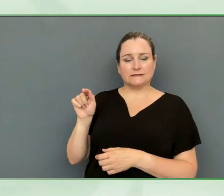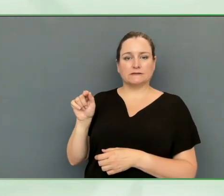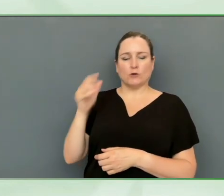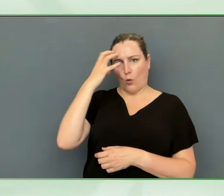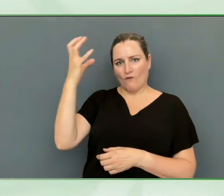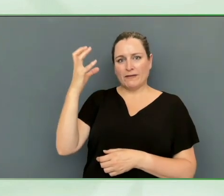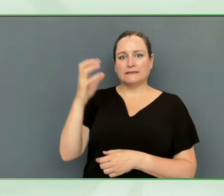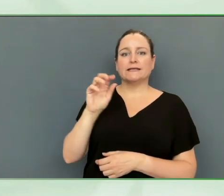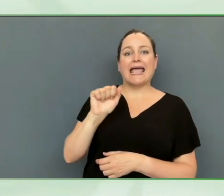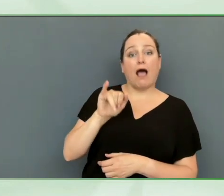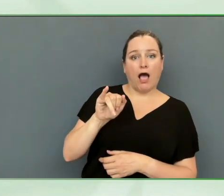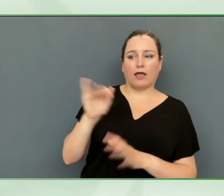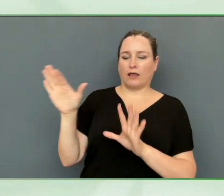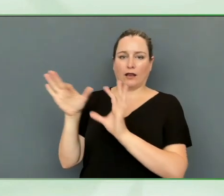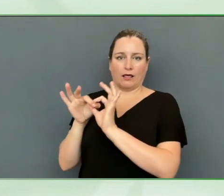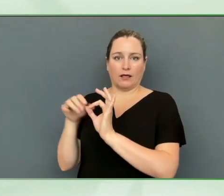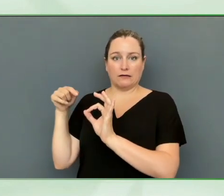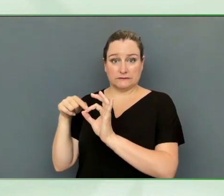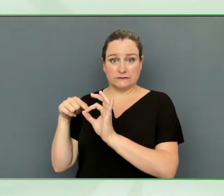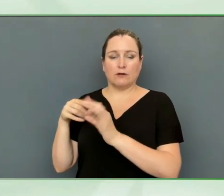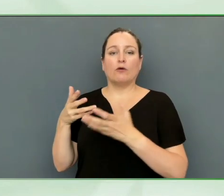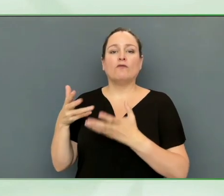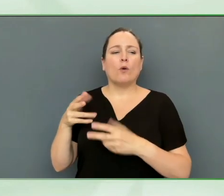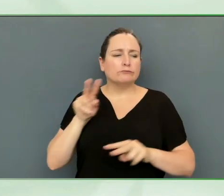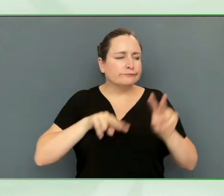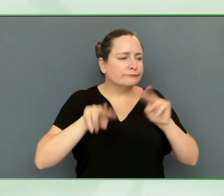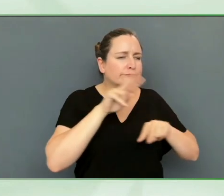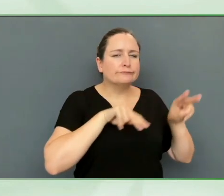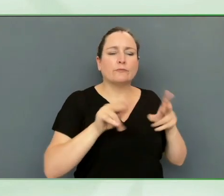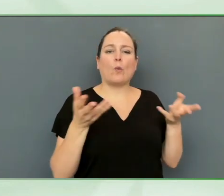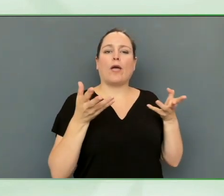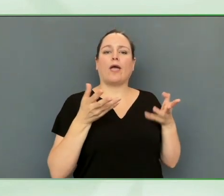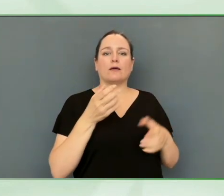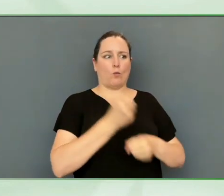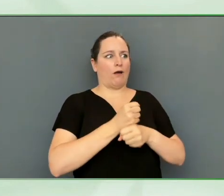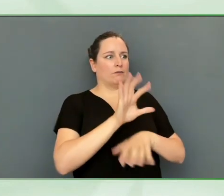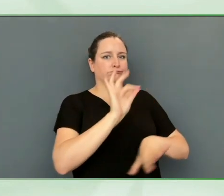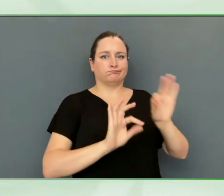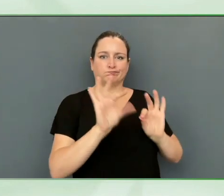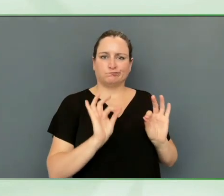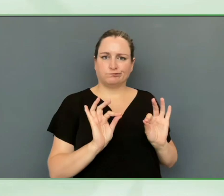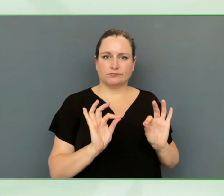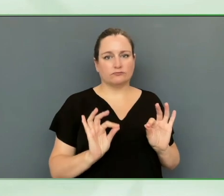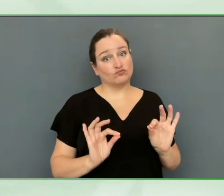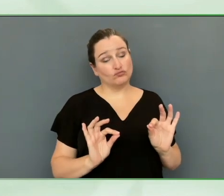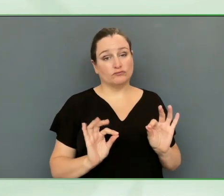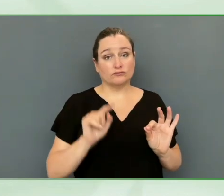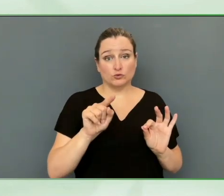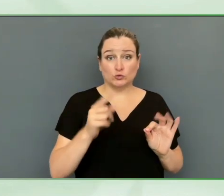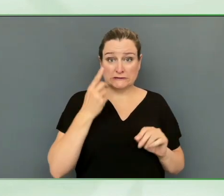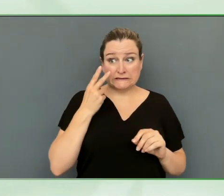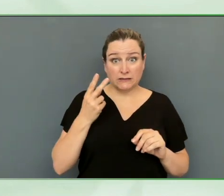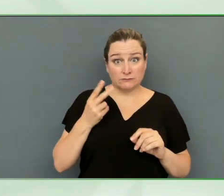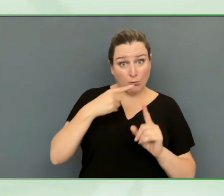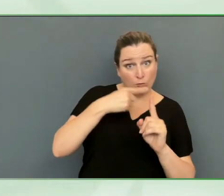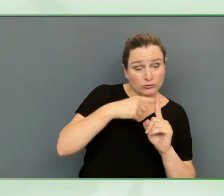And have you seen a positive or negative reaction to those kind of tools being used? Yeah.